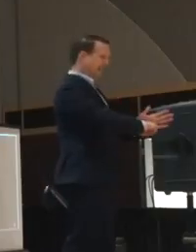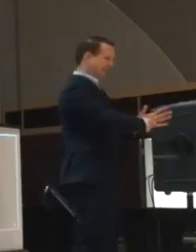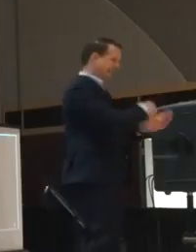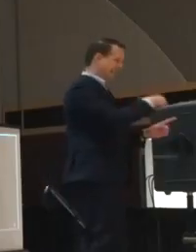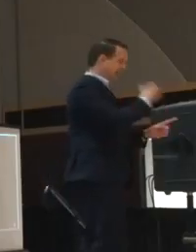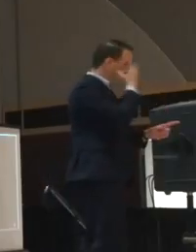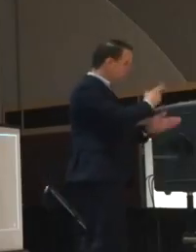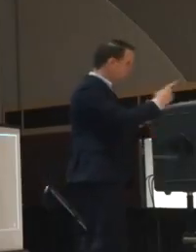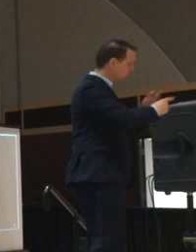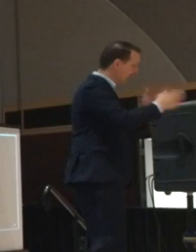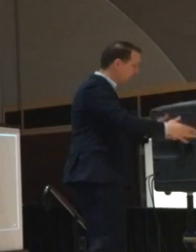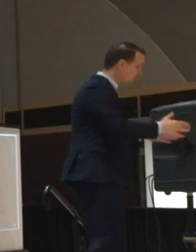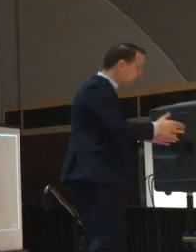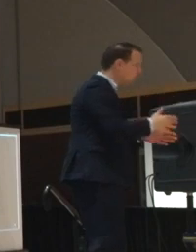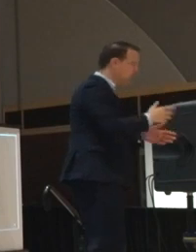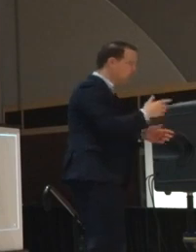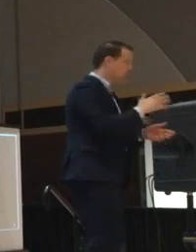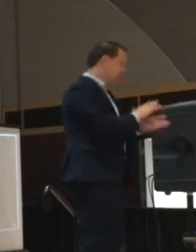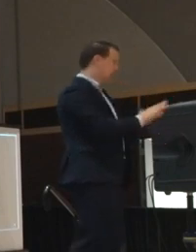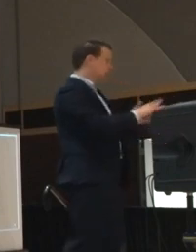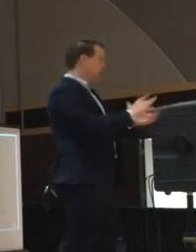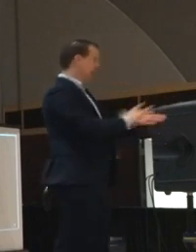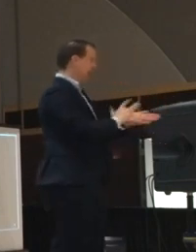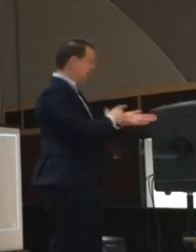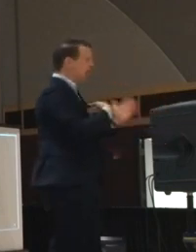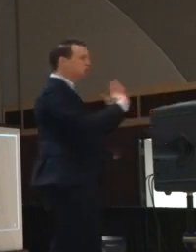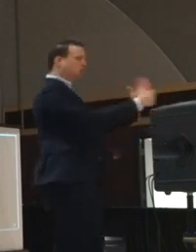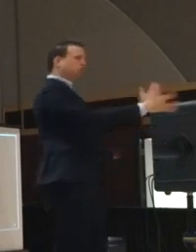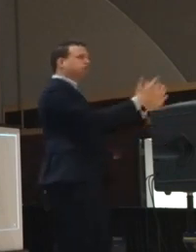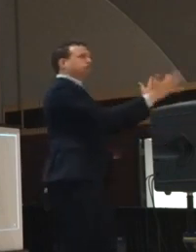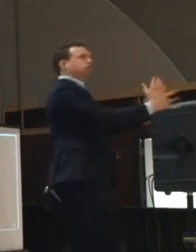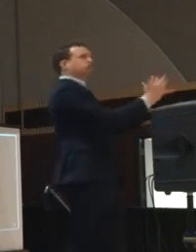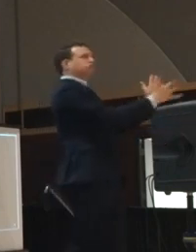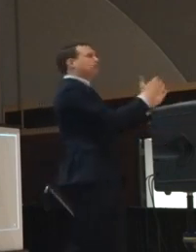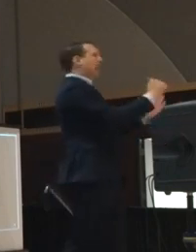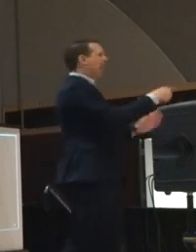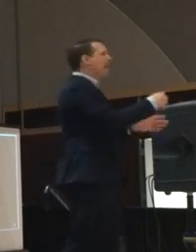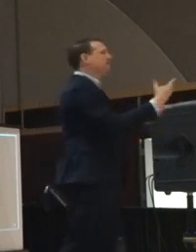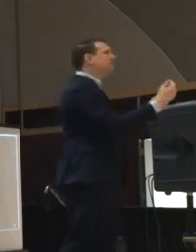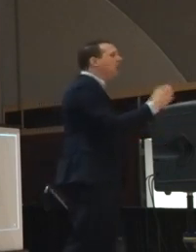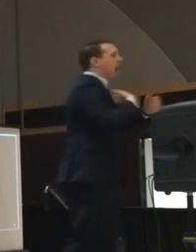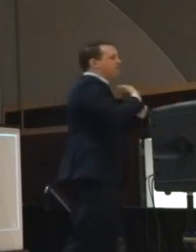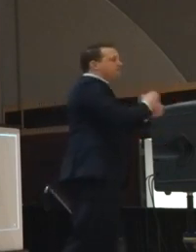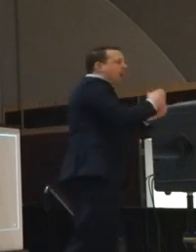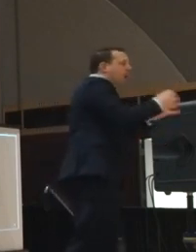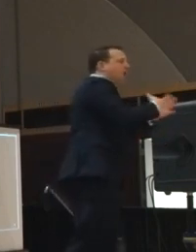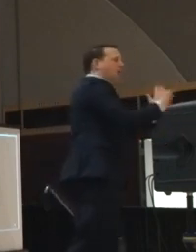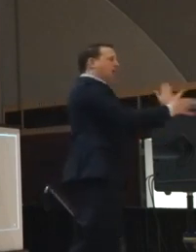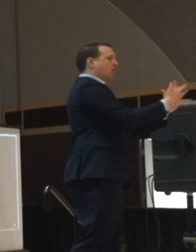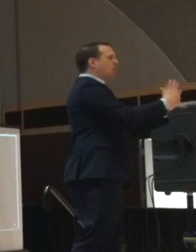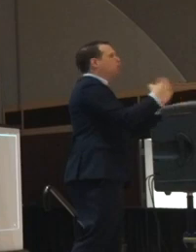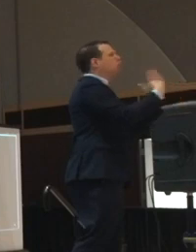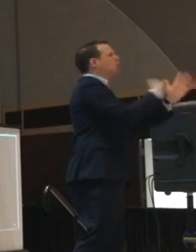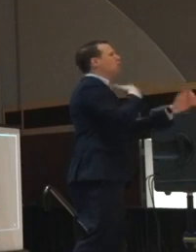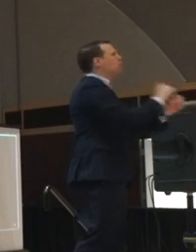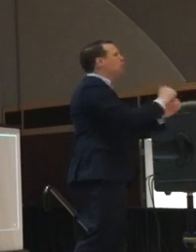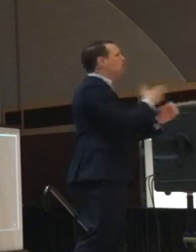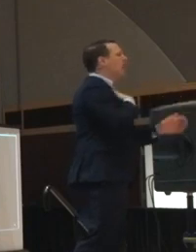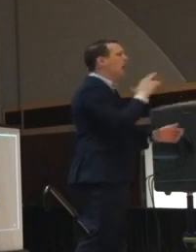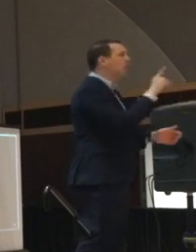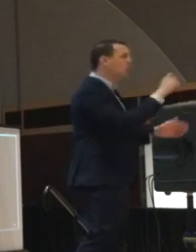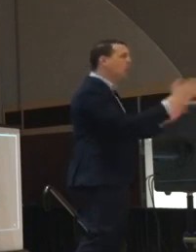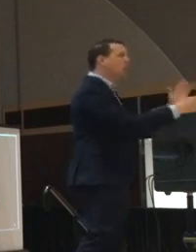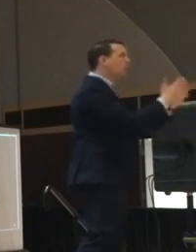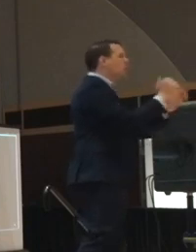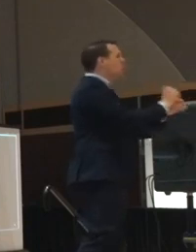you're a programmer, I'd get it really nice on an iPad showing, all right, this is what the app does that I made. Here's some of the code. In other